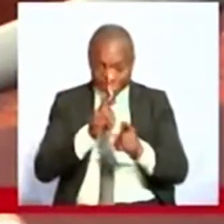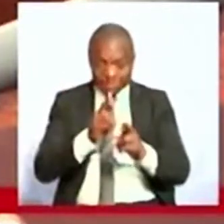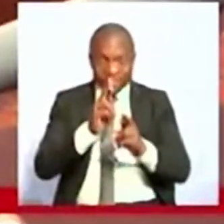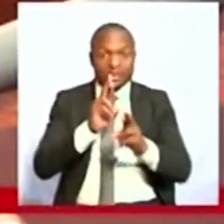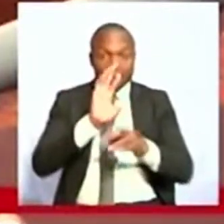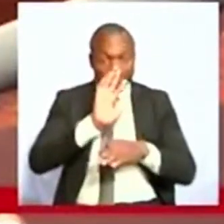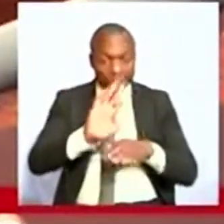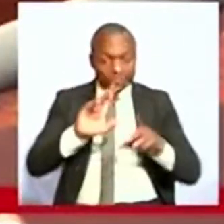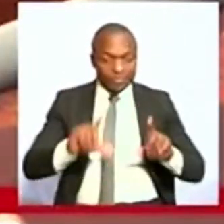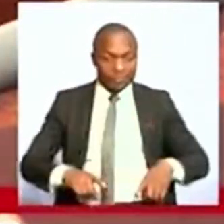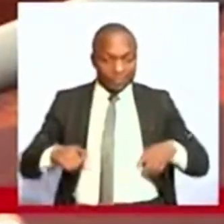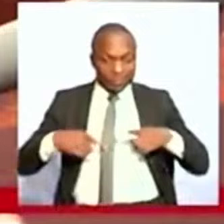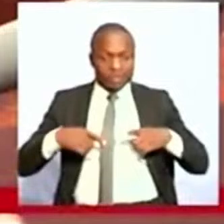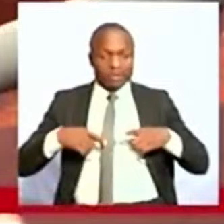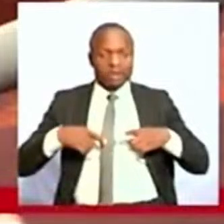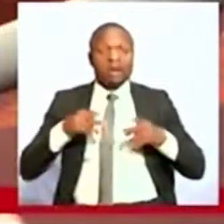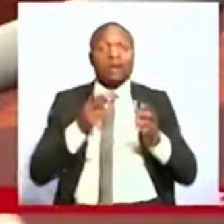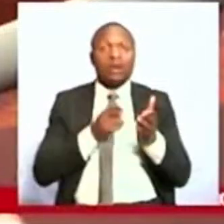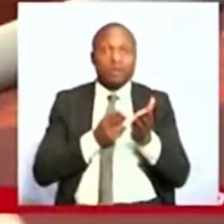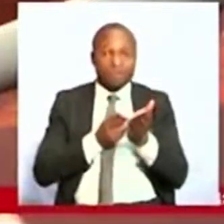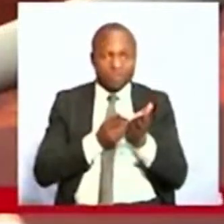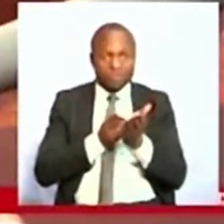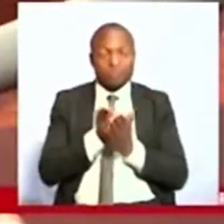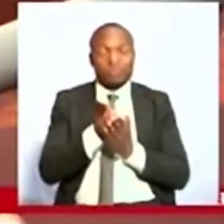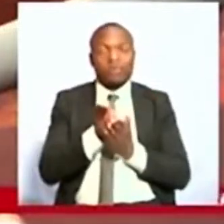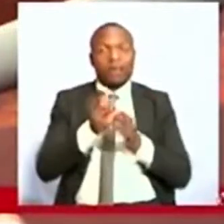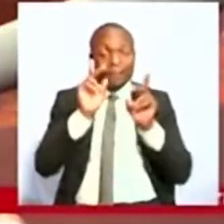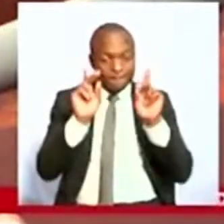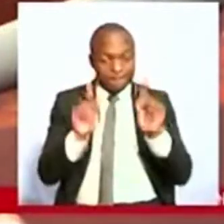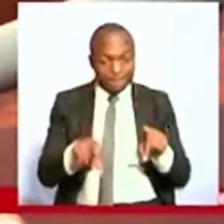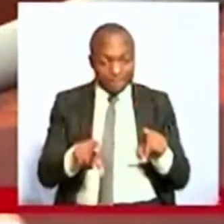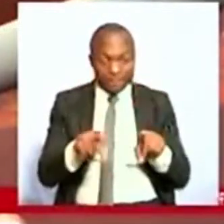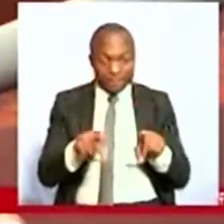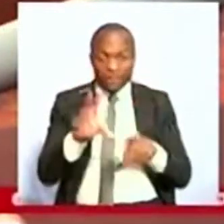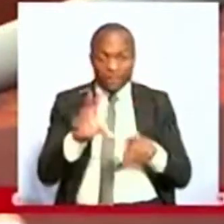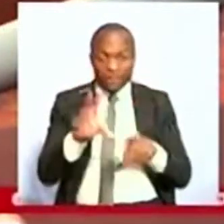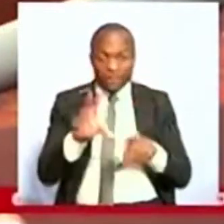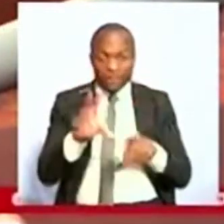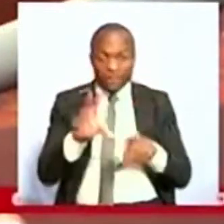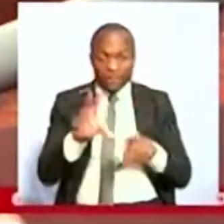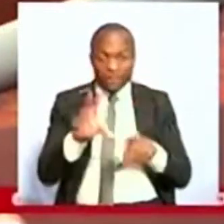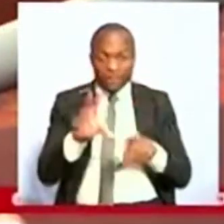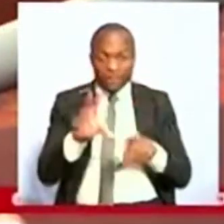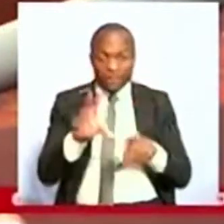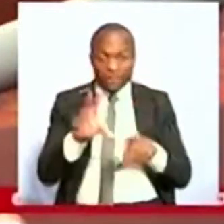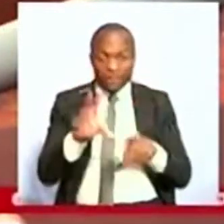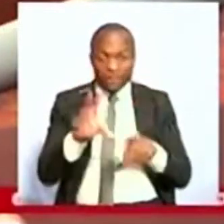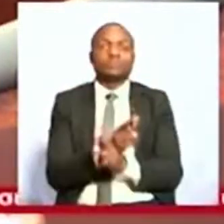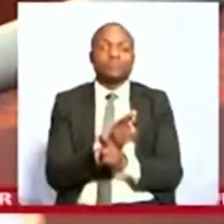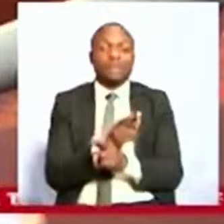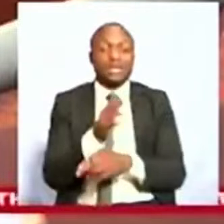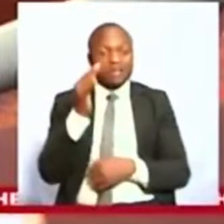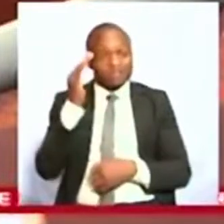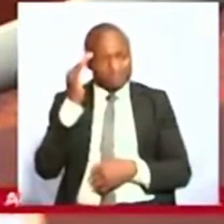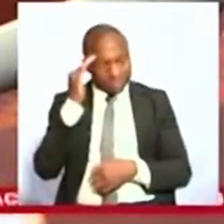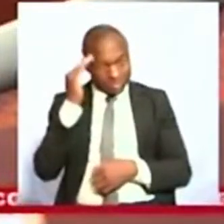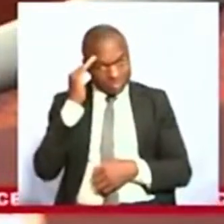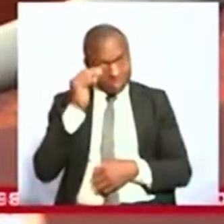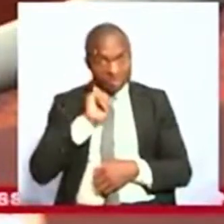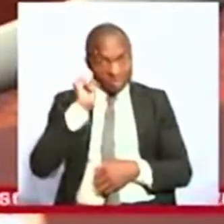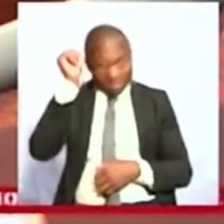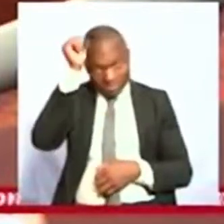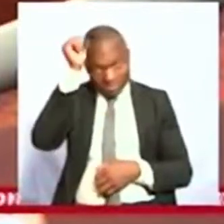and the integrity of his person. No one may be arbitrarily deprived of the right. We note on the